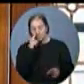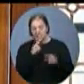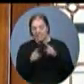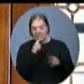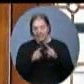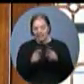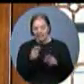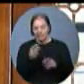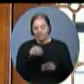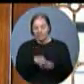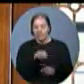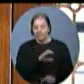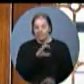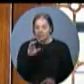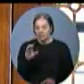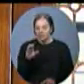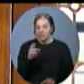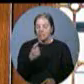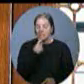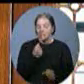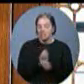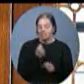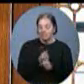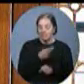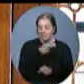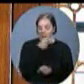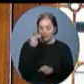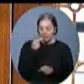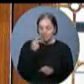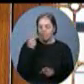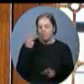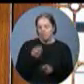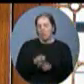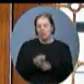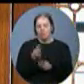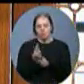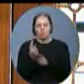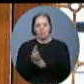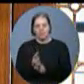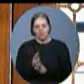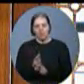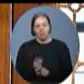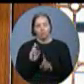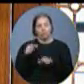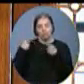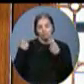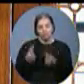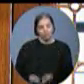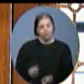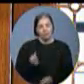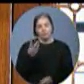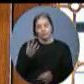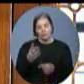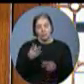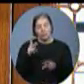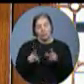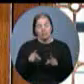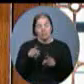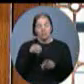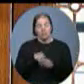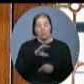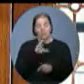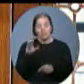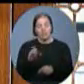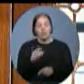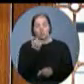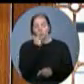faces an appropriate sentence. But for far too long in this country, individuals convicted of murder have been eligible to apply